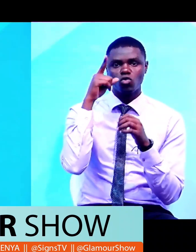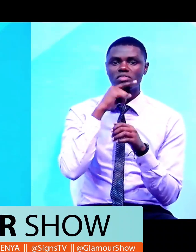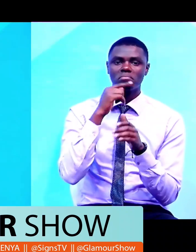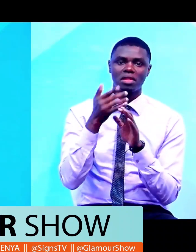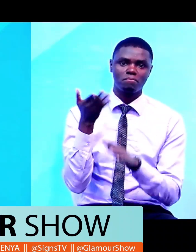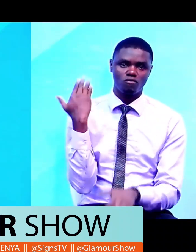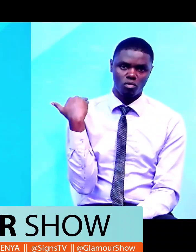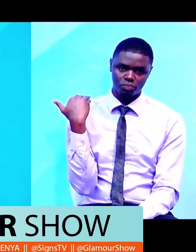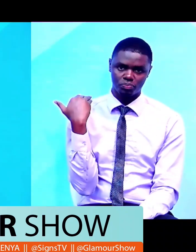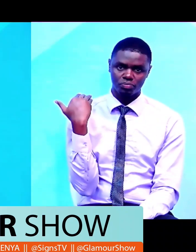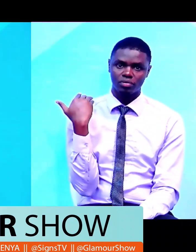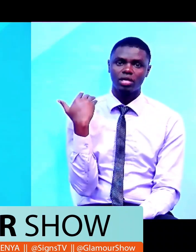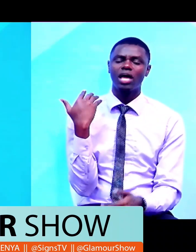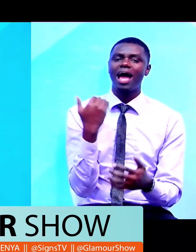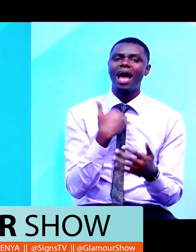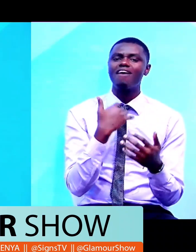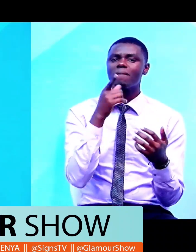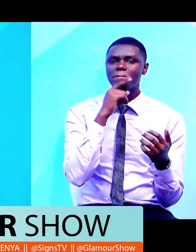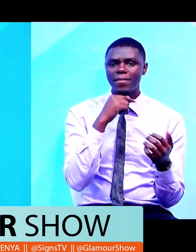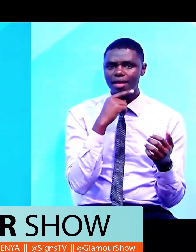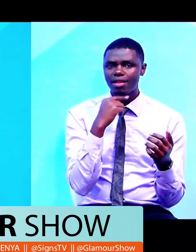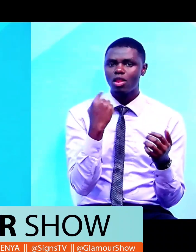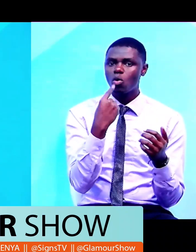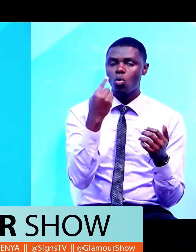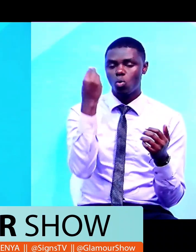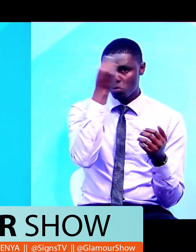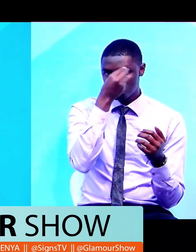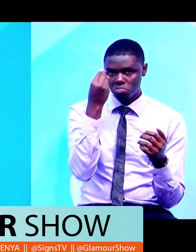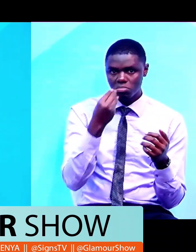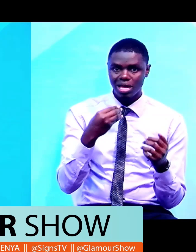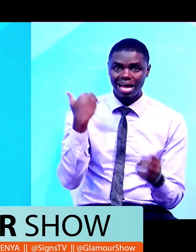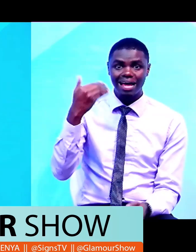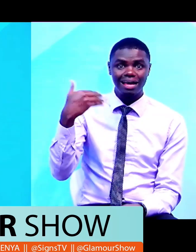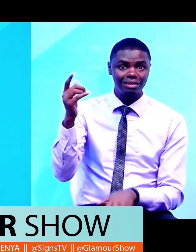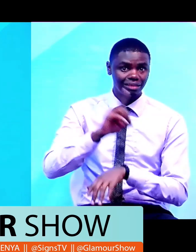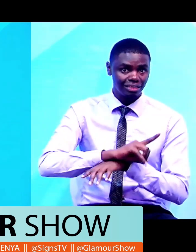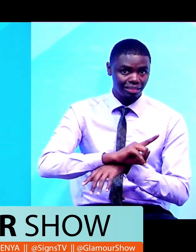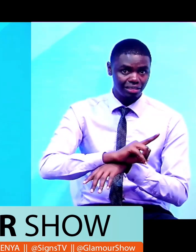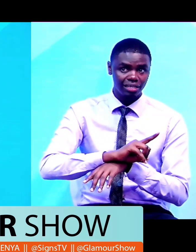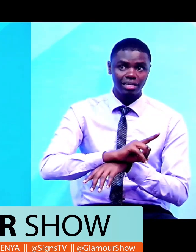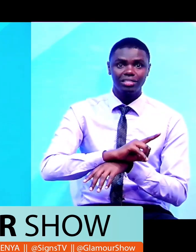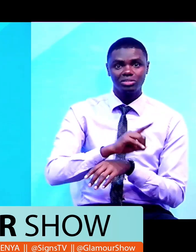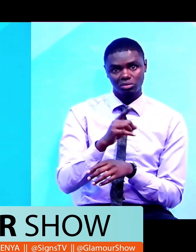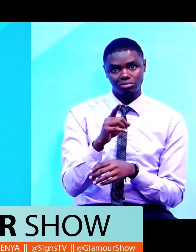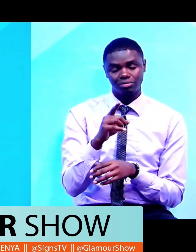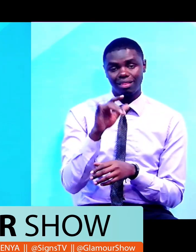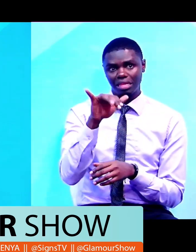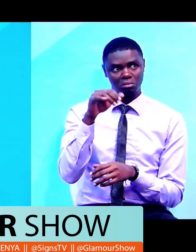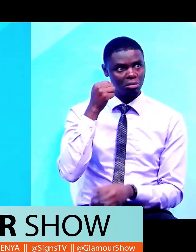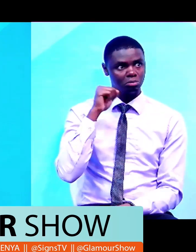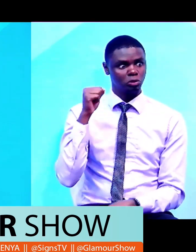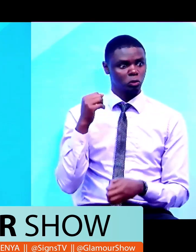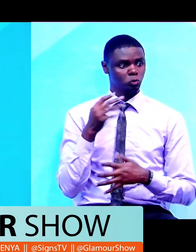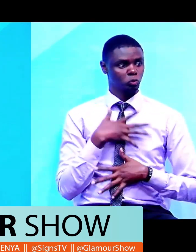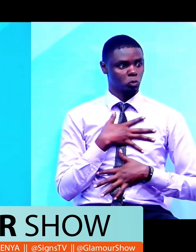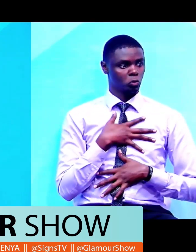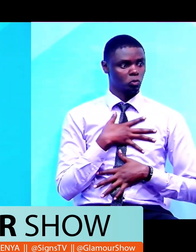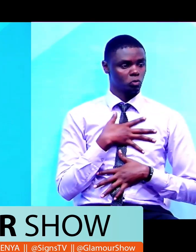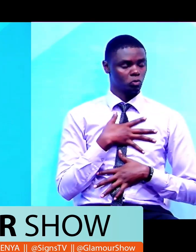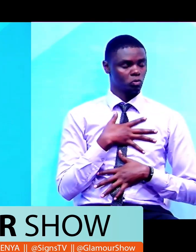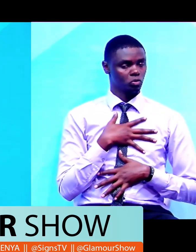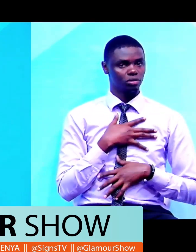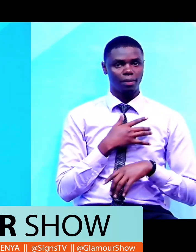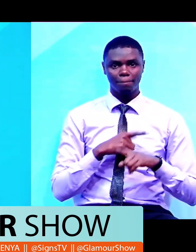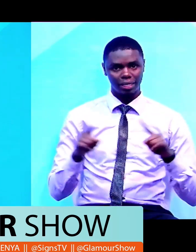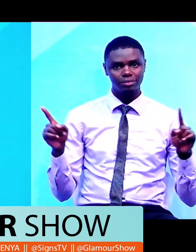And there are men who actually wear makeup on a daily basis. It might sound strange and weird to other